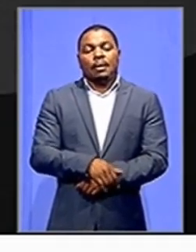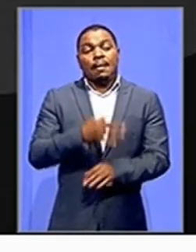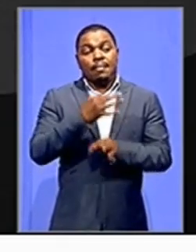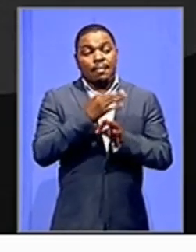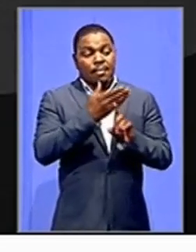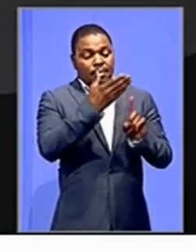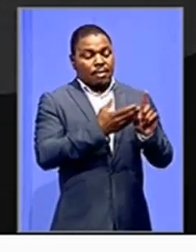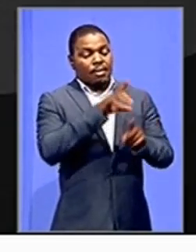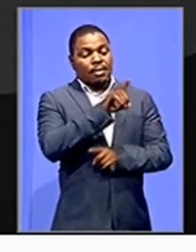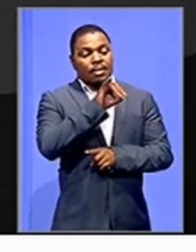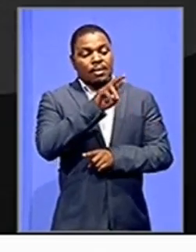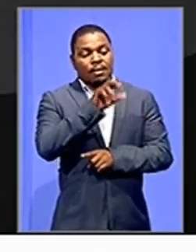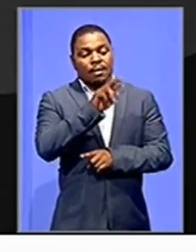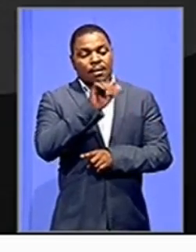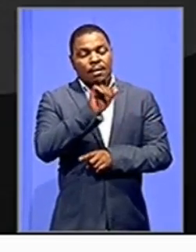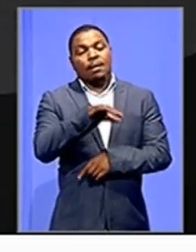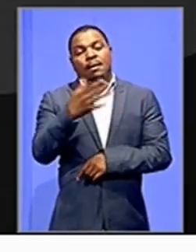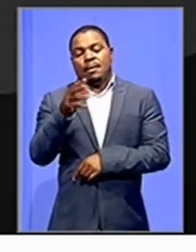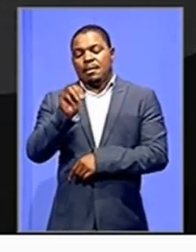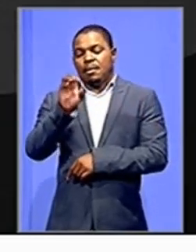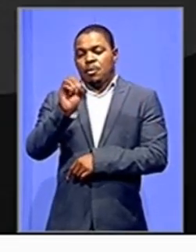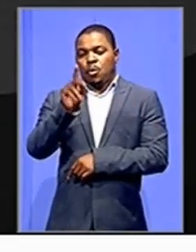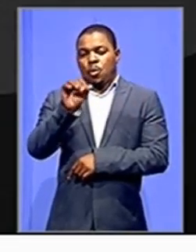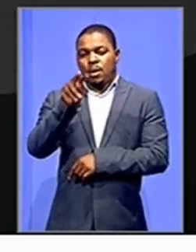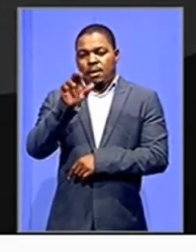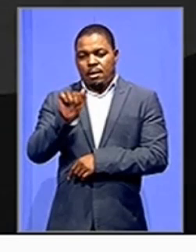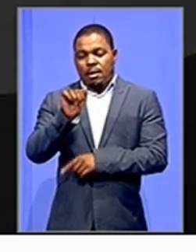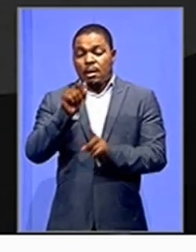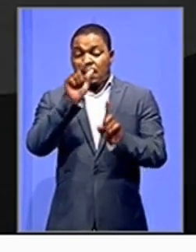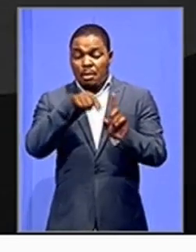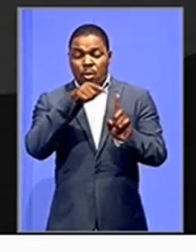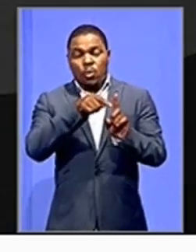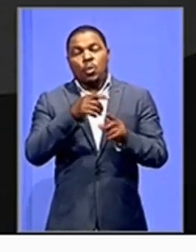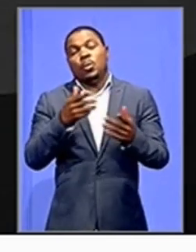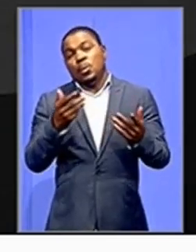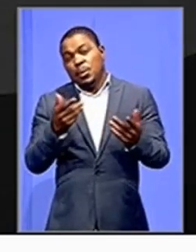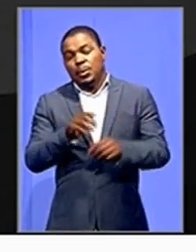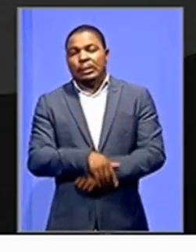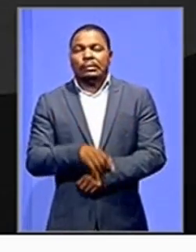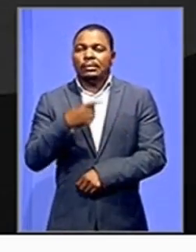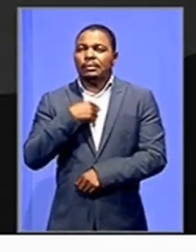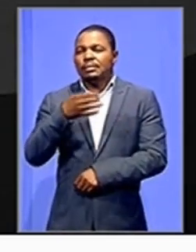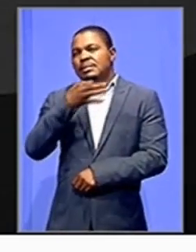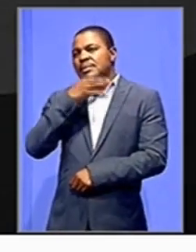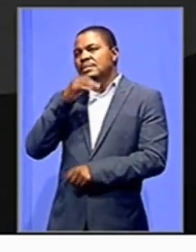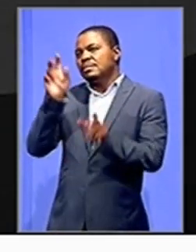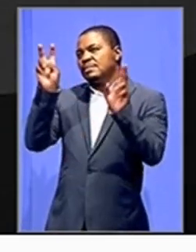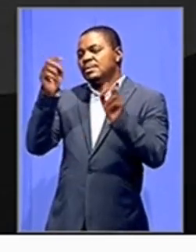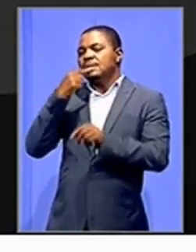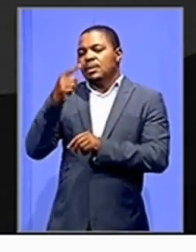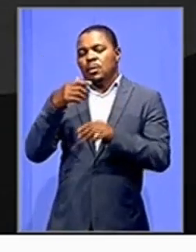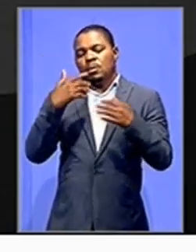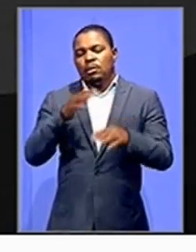Dirara Mokoena ke motho ana he was